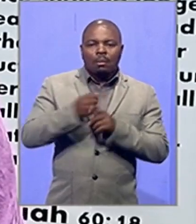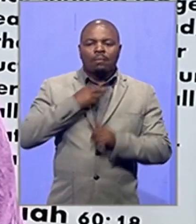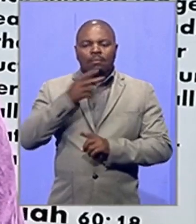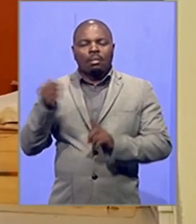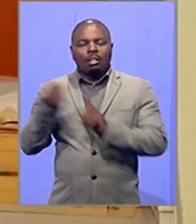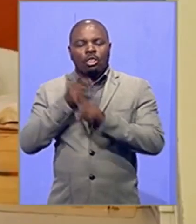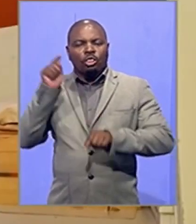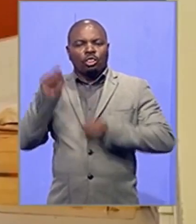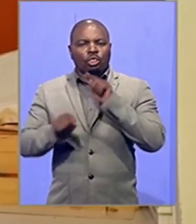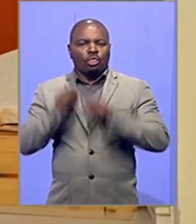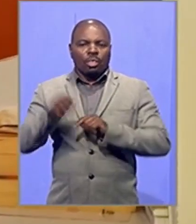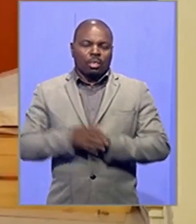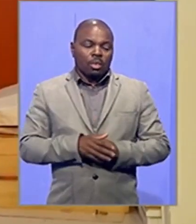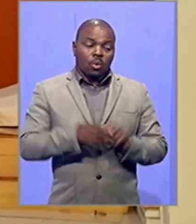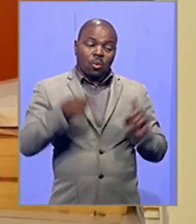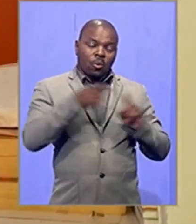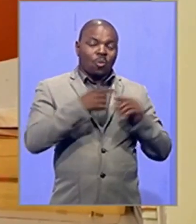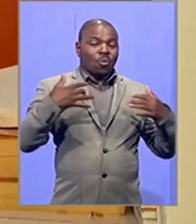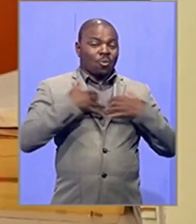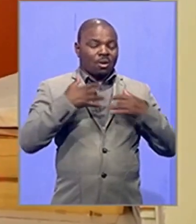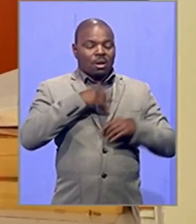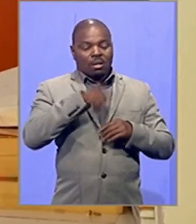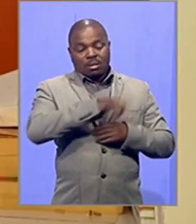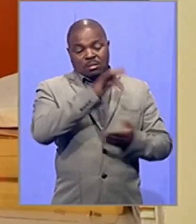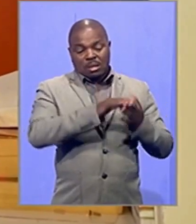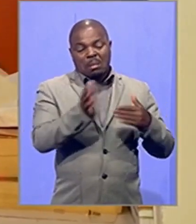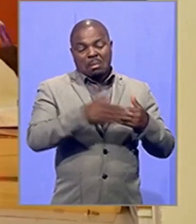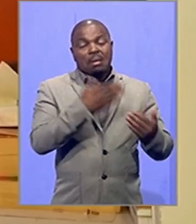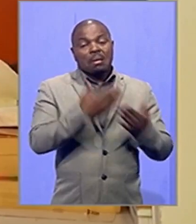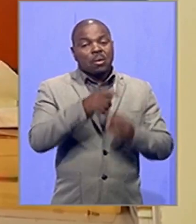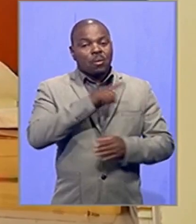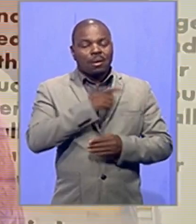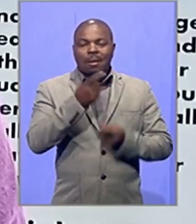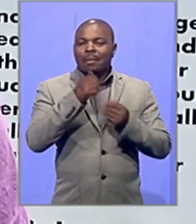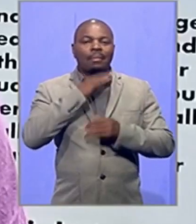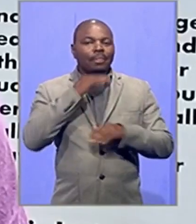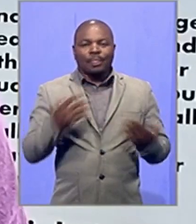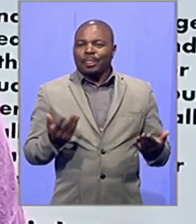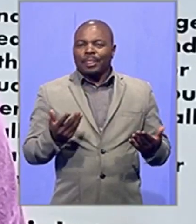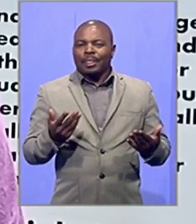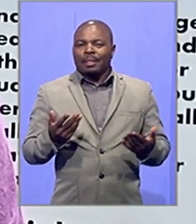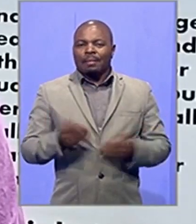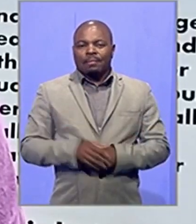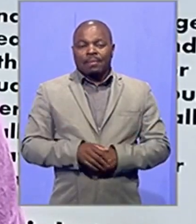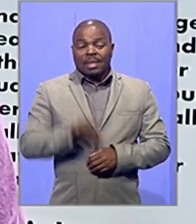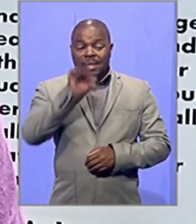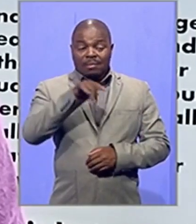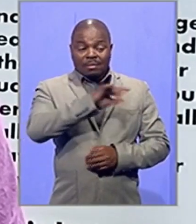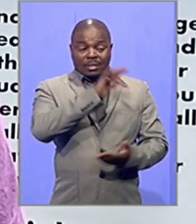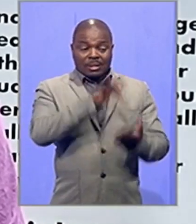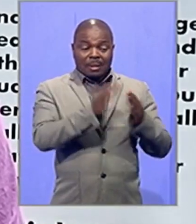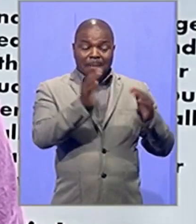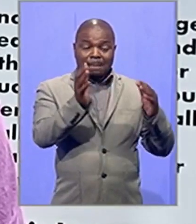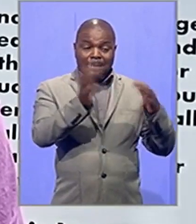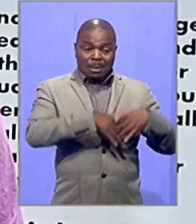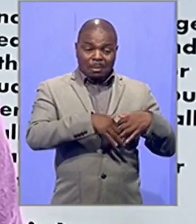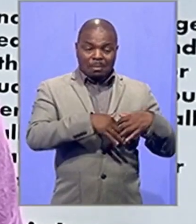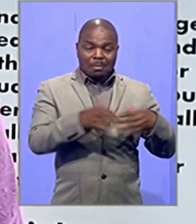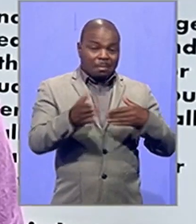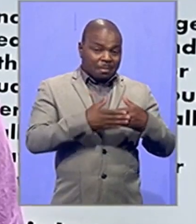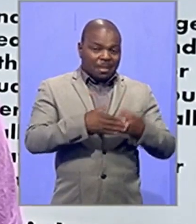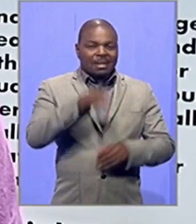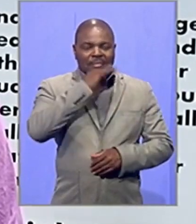the streets. O tshwenyegile gore lefelo le ka tswelela ka ntlha ya tlhokego ya matlotlo. It would really break my heart to see the shelter